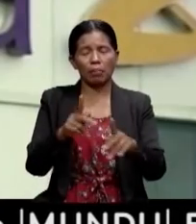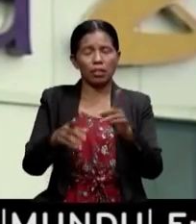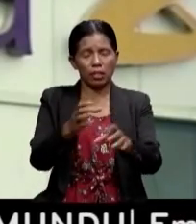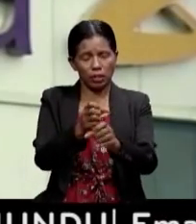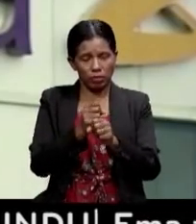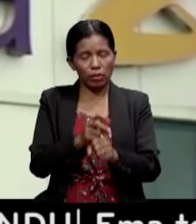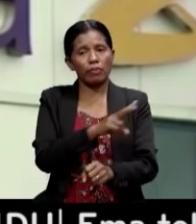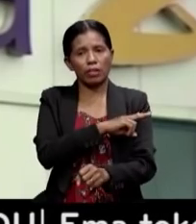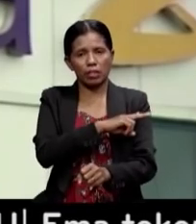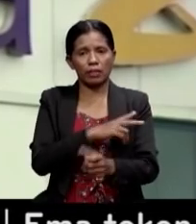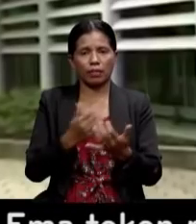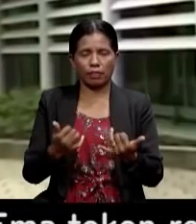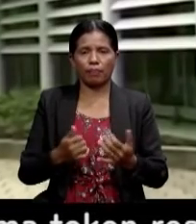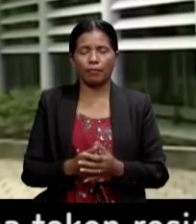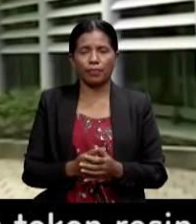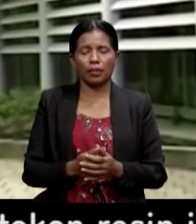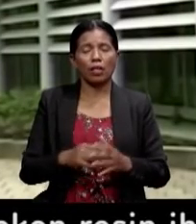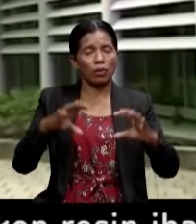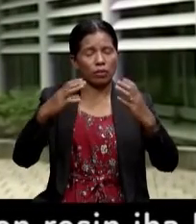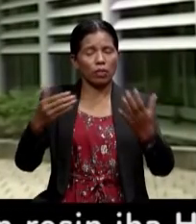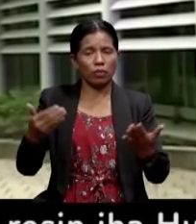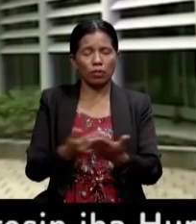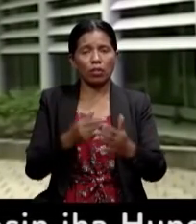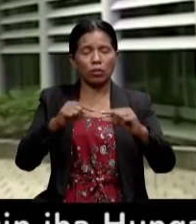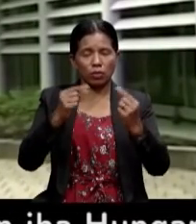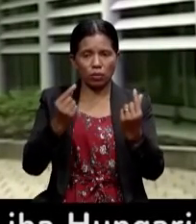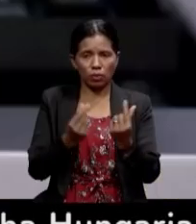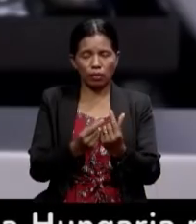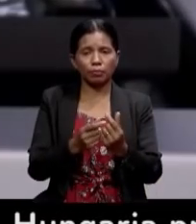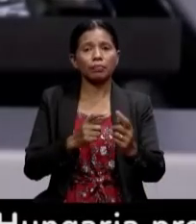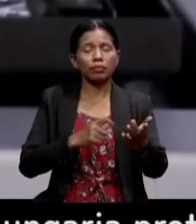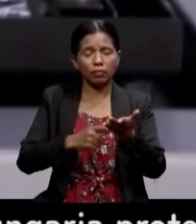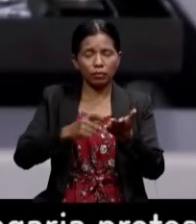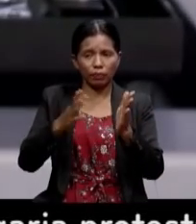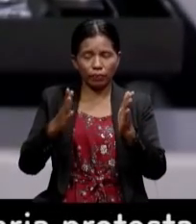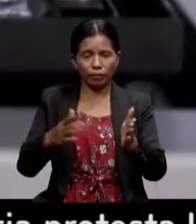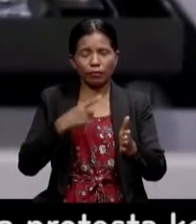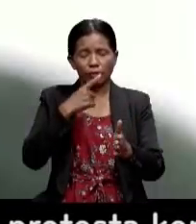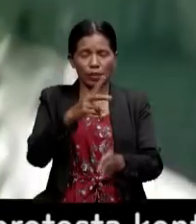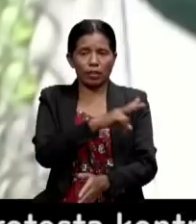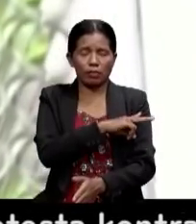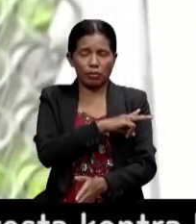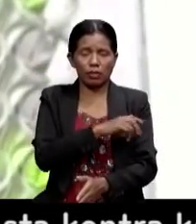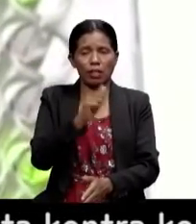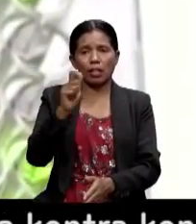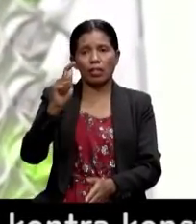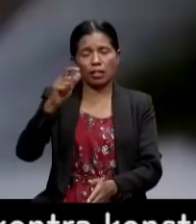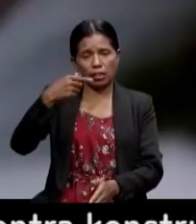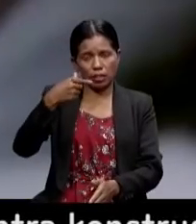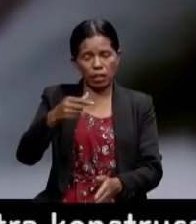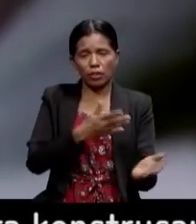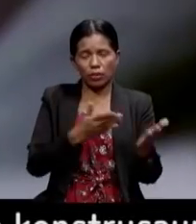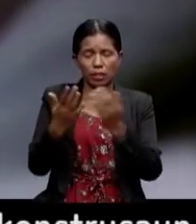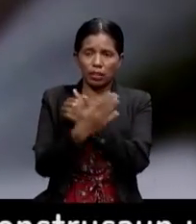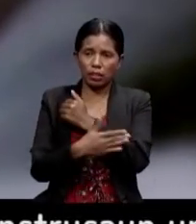simona vacina ne. Mas que não é, conselho fomos e grupo assessoria técnica australiana ba imunização ataji rodeona nação ne